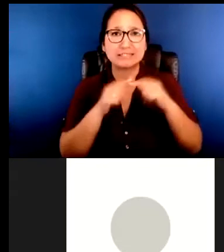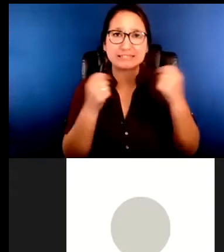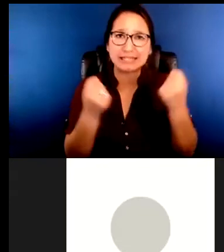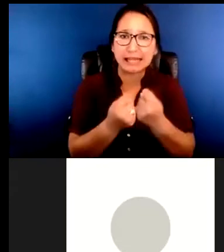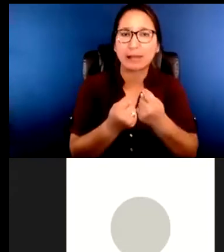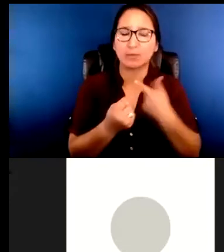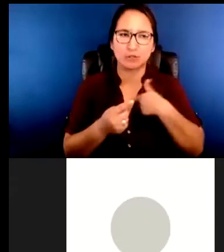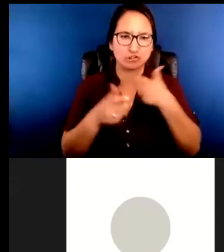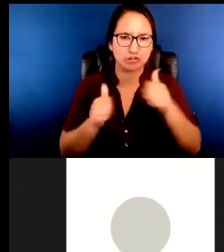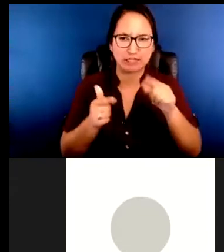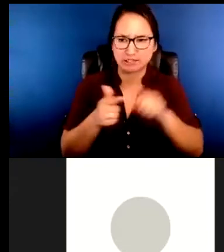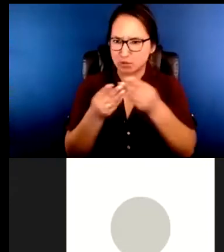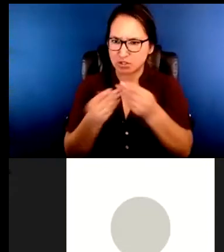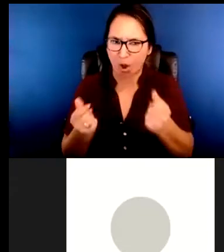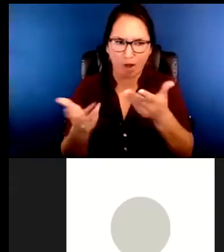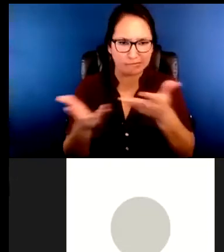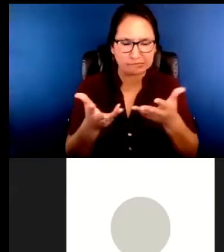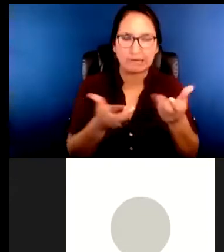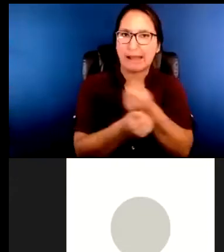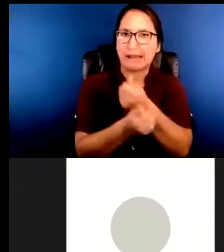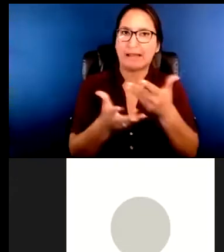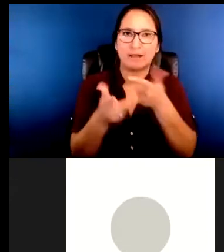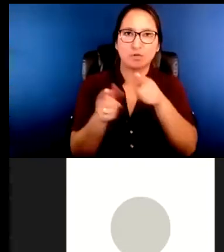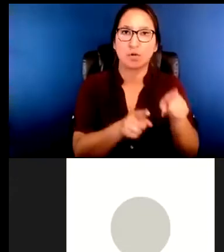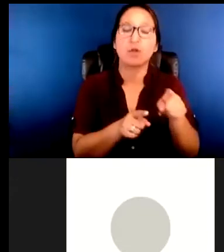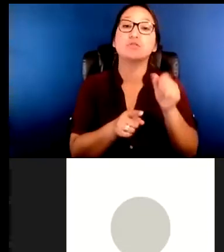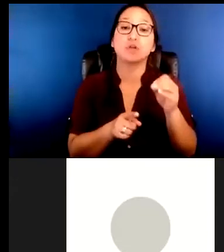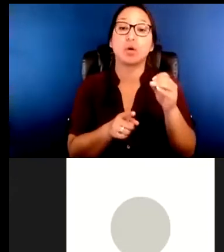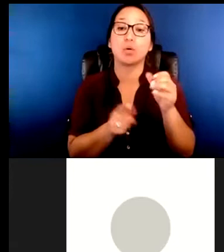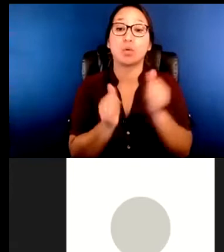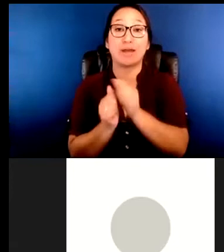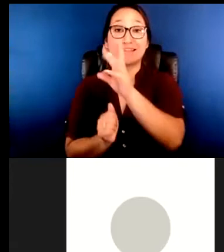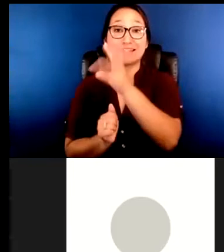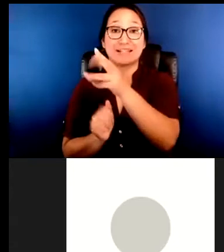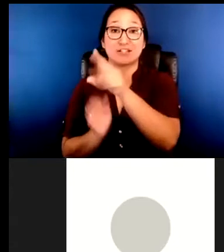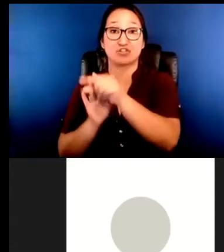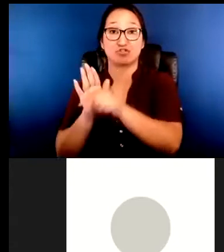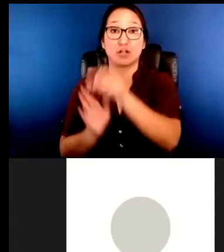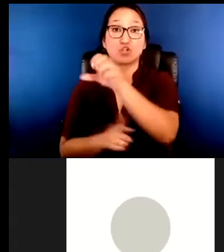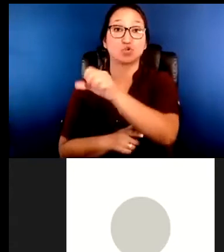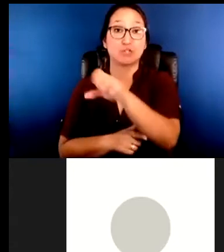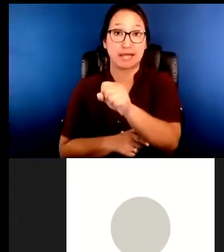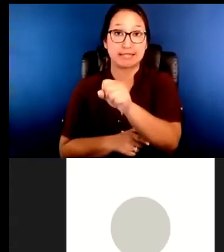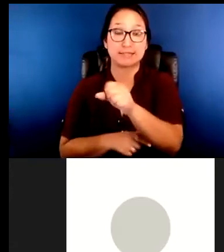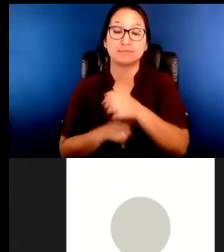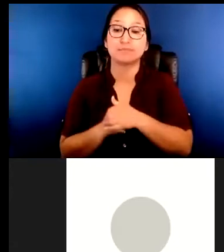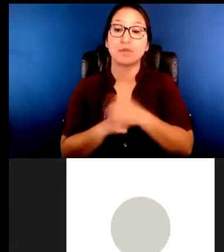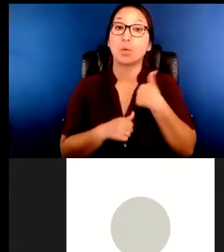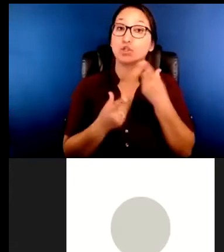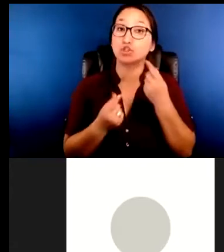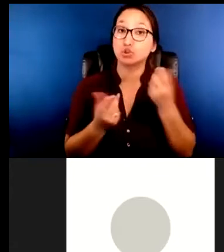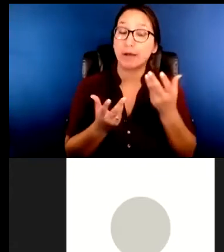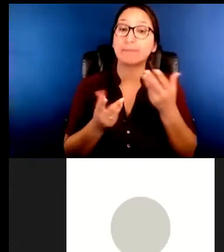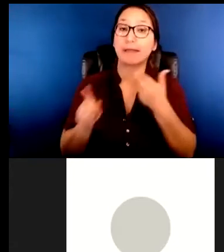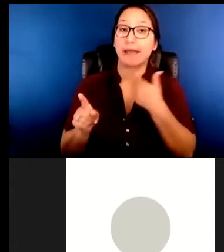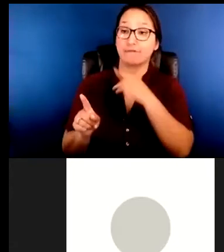on. Basically, what we've been doing, I'm sixth grade social studies, by the way. And so what we do is I have my Zoom kids,